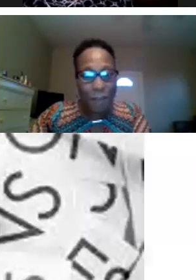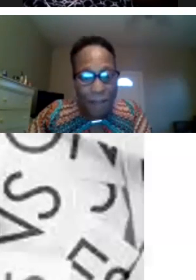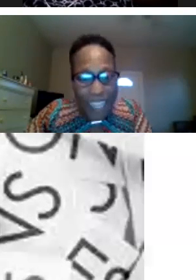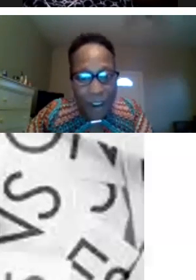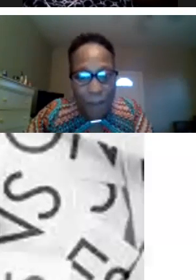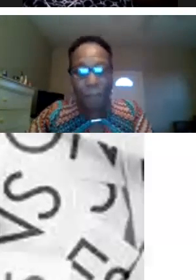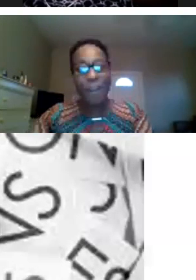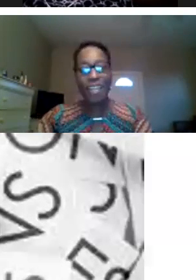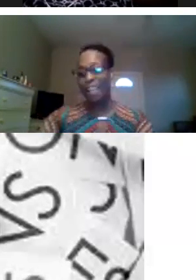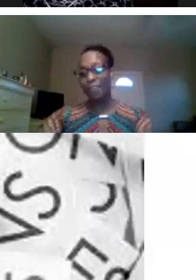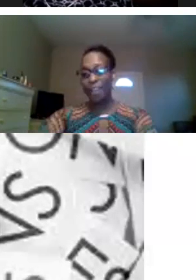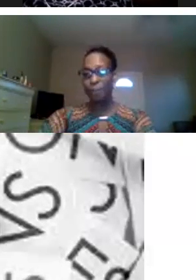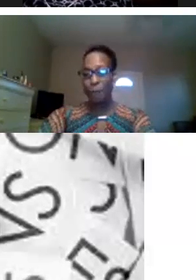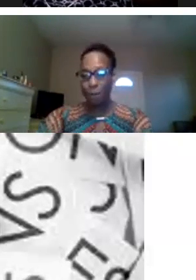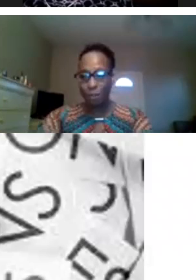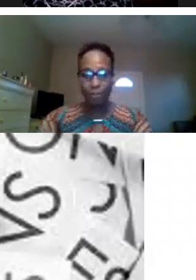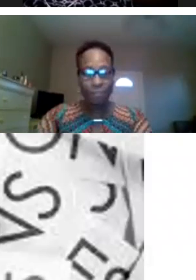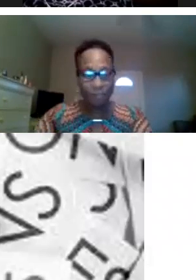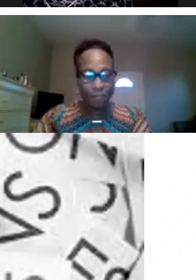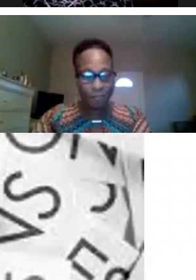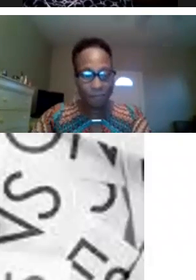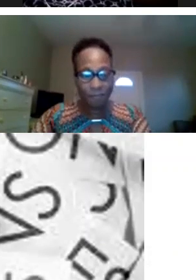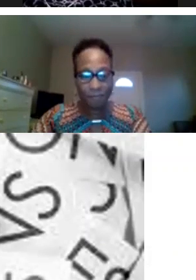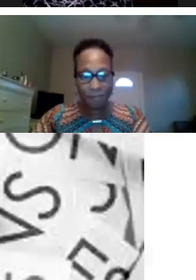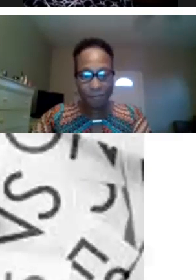And Barb asks, are people ready to healthcare rumble?